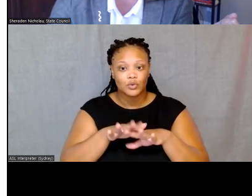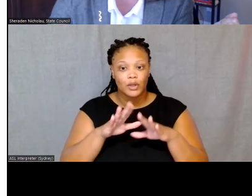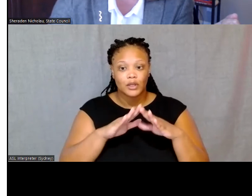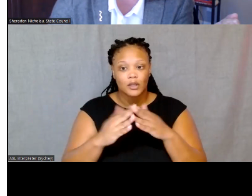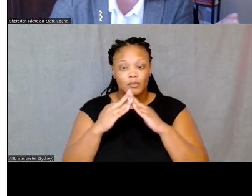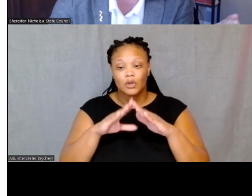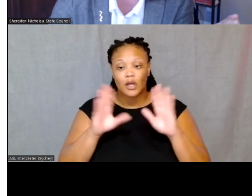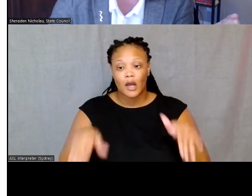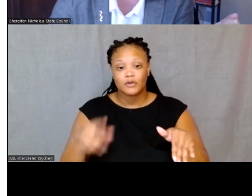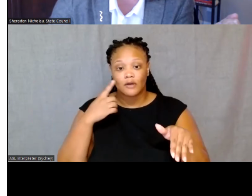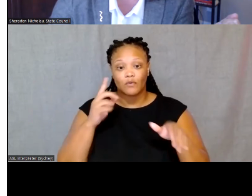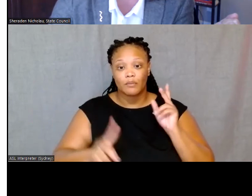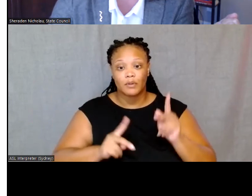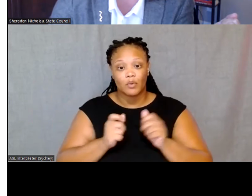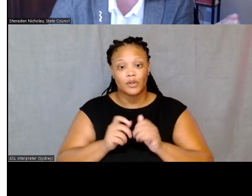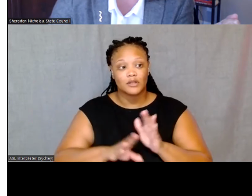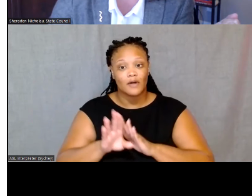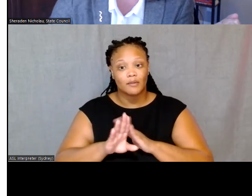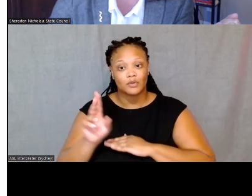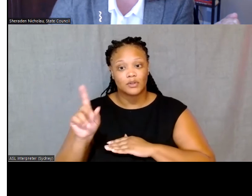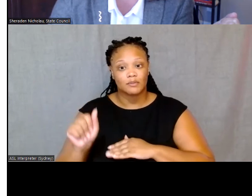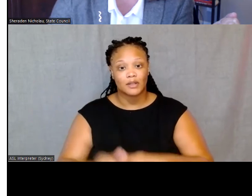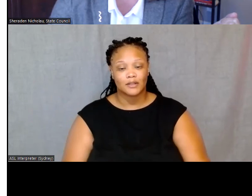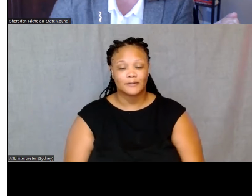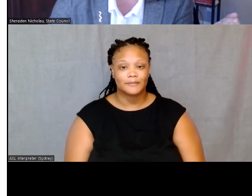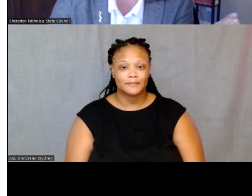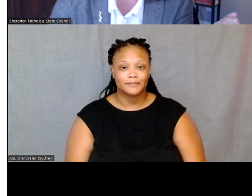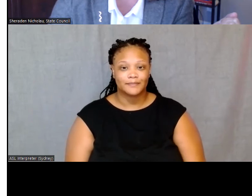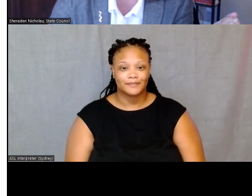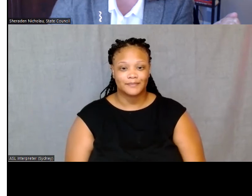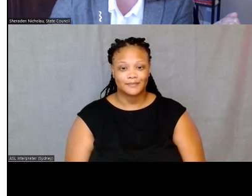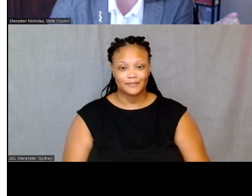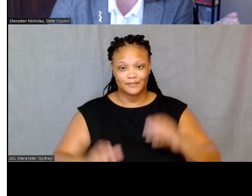for people with developmental disabilities. All right, next slide, please.